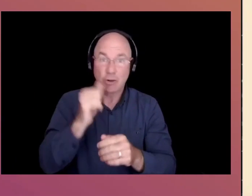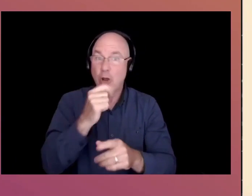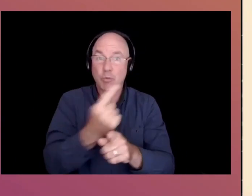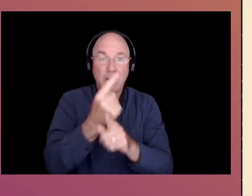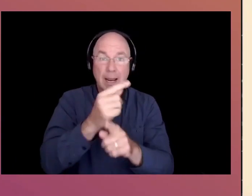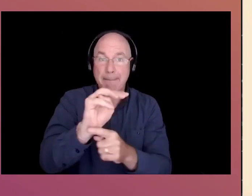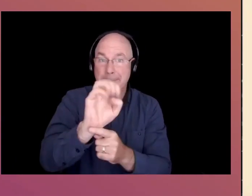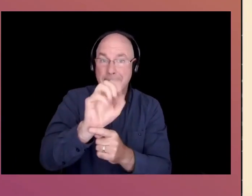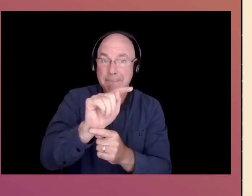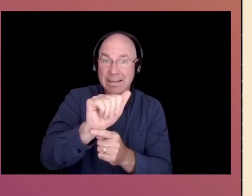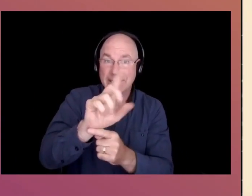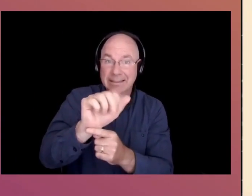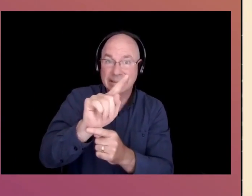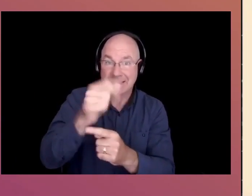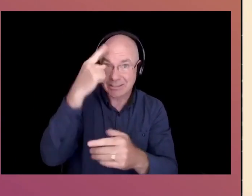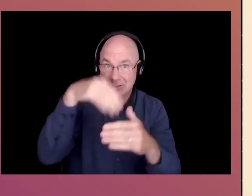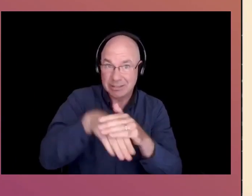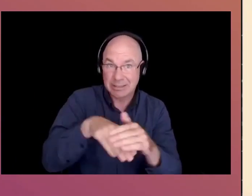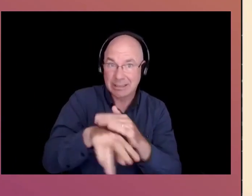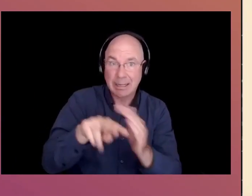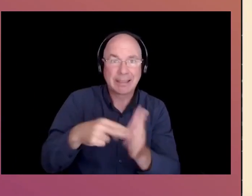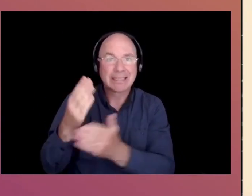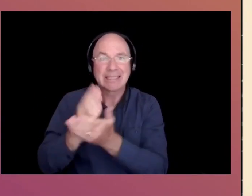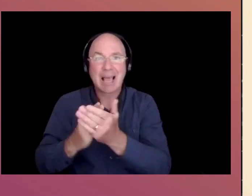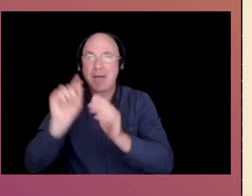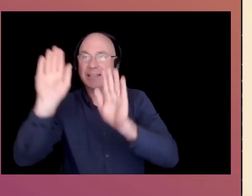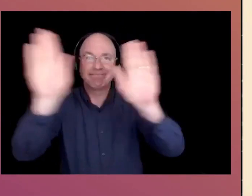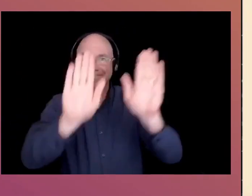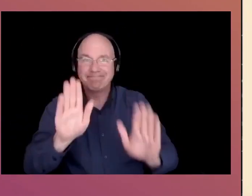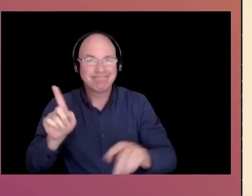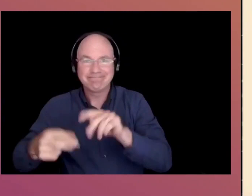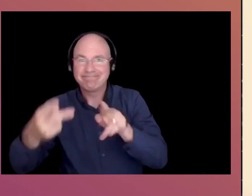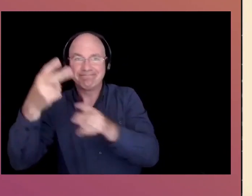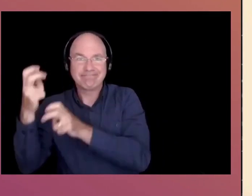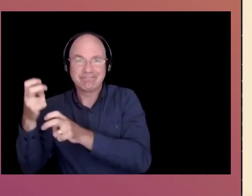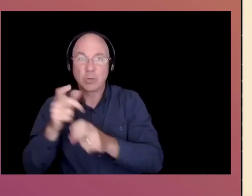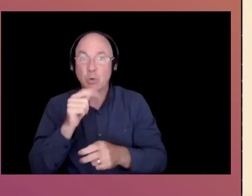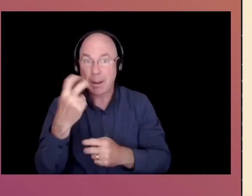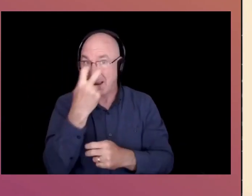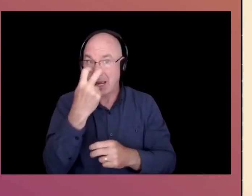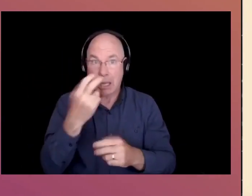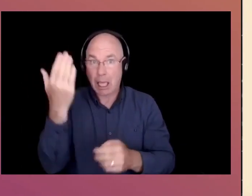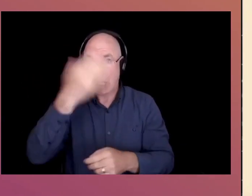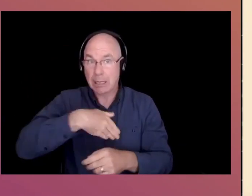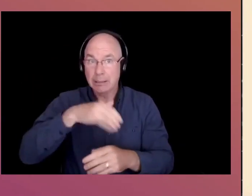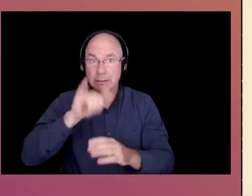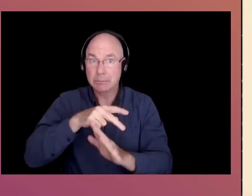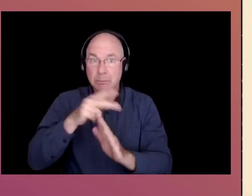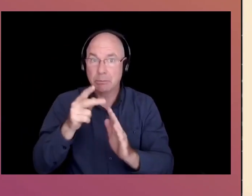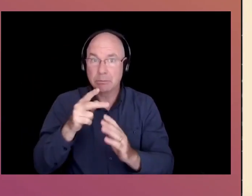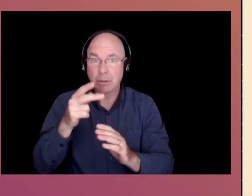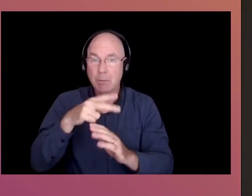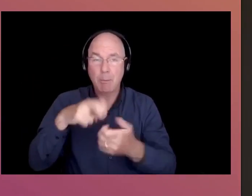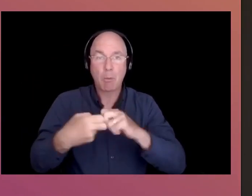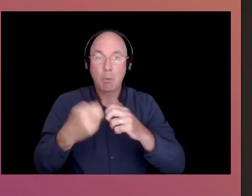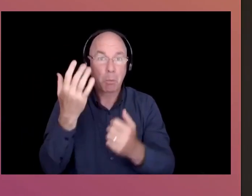reader cannot access certain elements. Moreover, blind users will not notice this problem because there is nothing